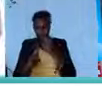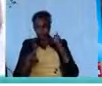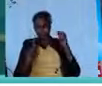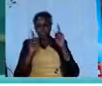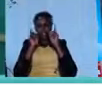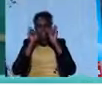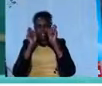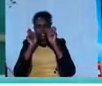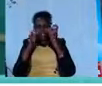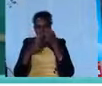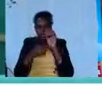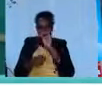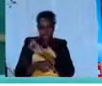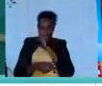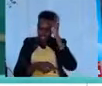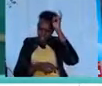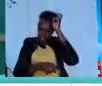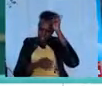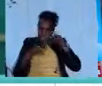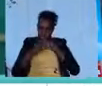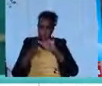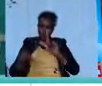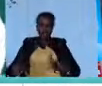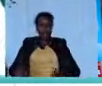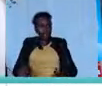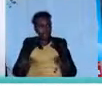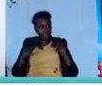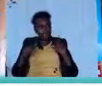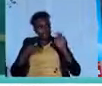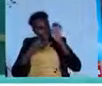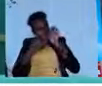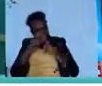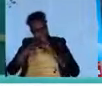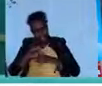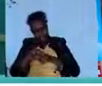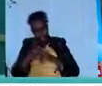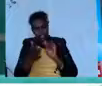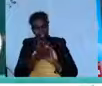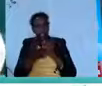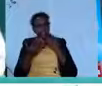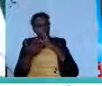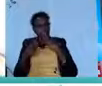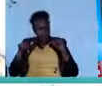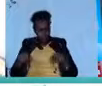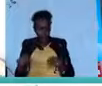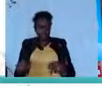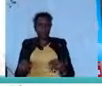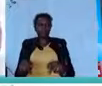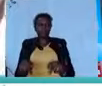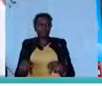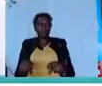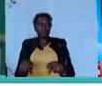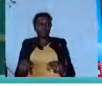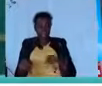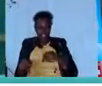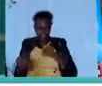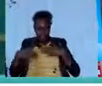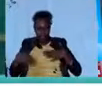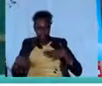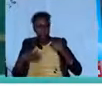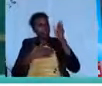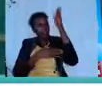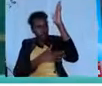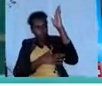any kind of evil in your life. In the end times that we are in today, we as the people of